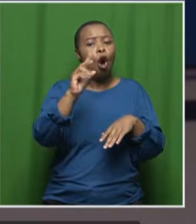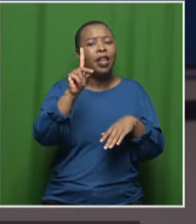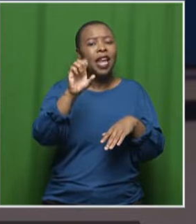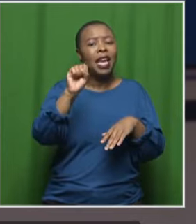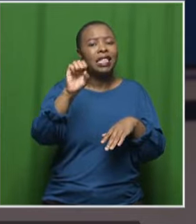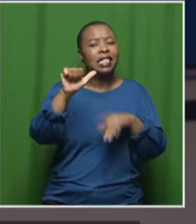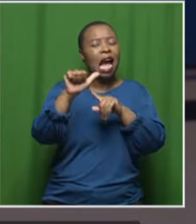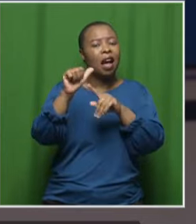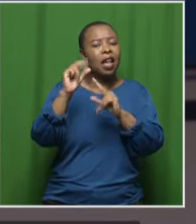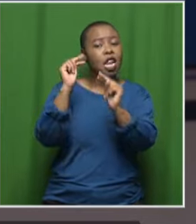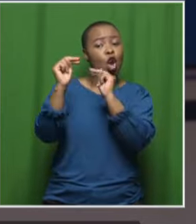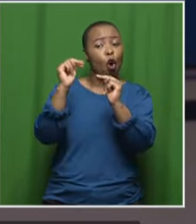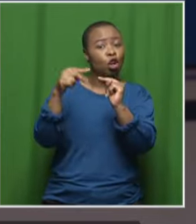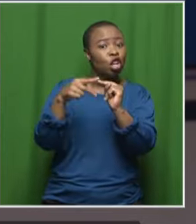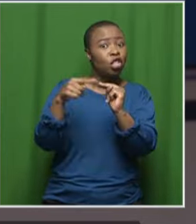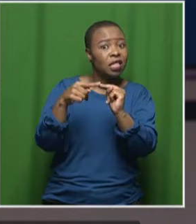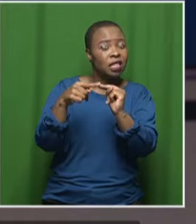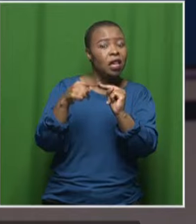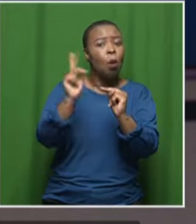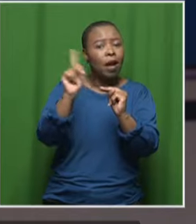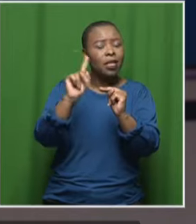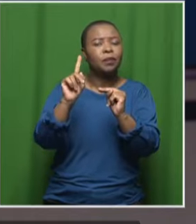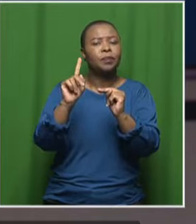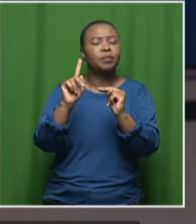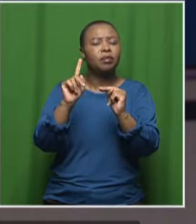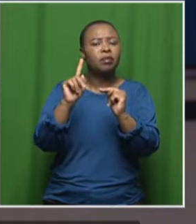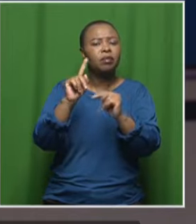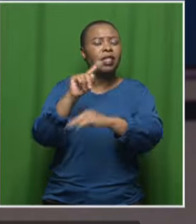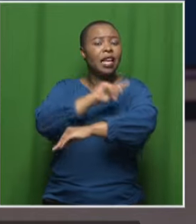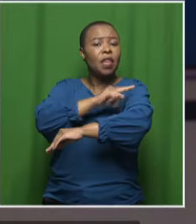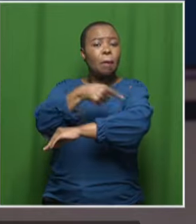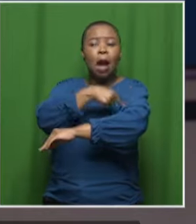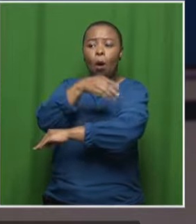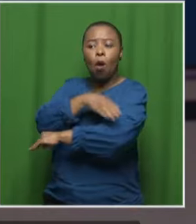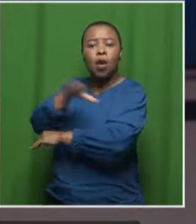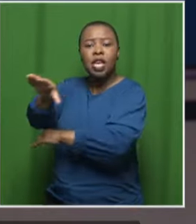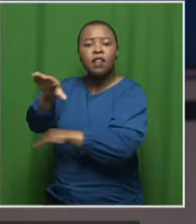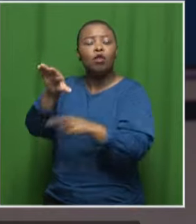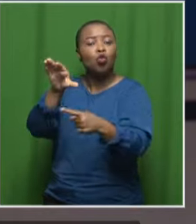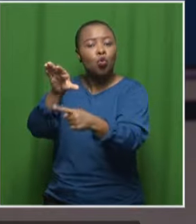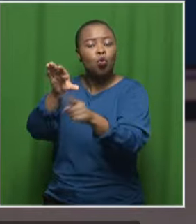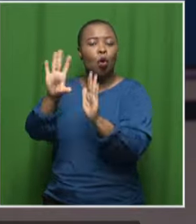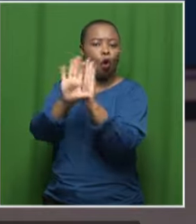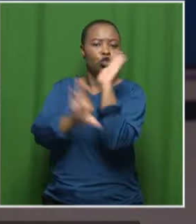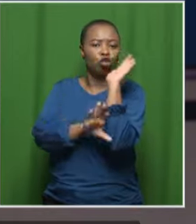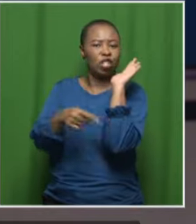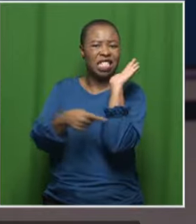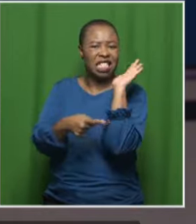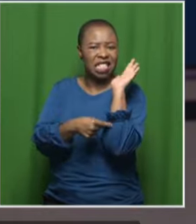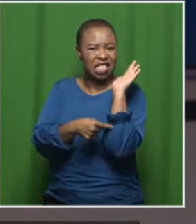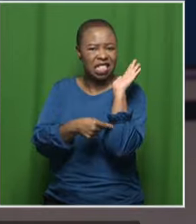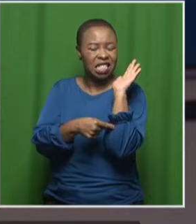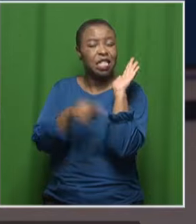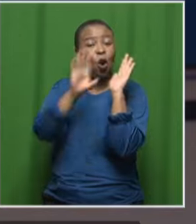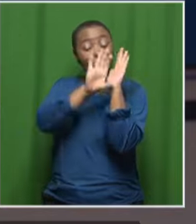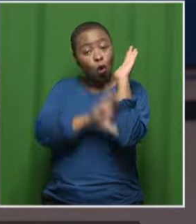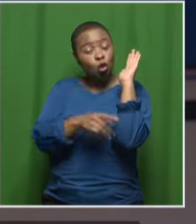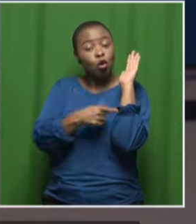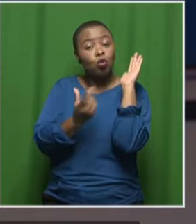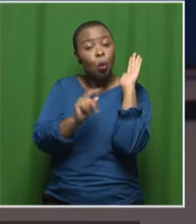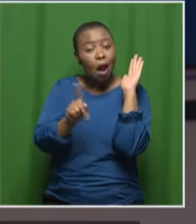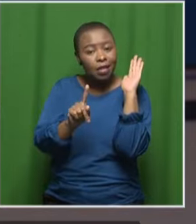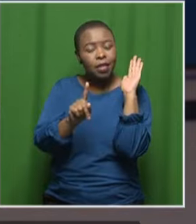negotiations was the powers we gave to the constitution to guard